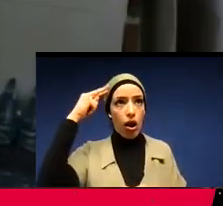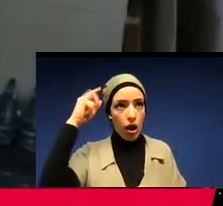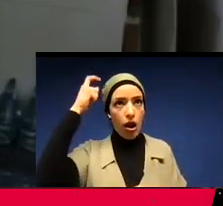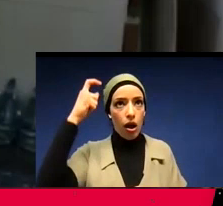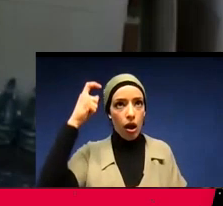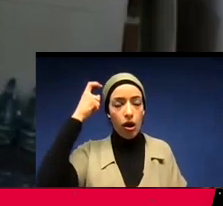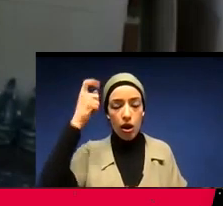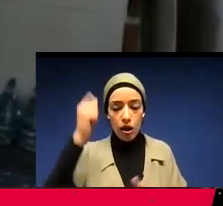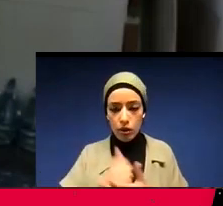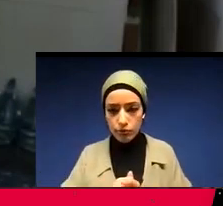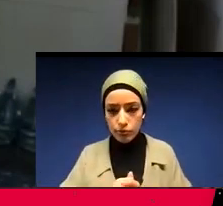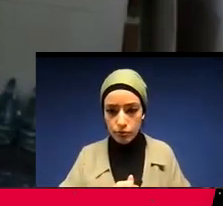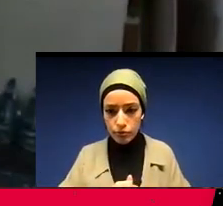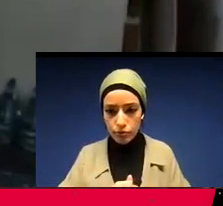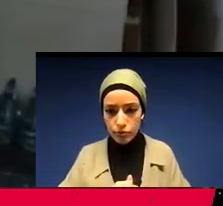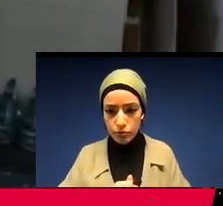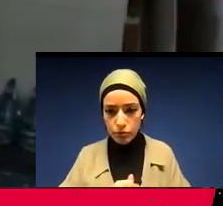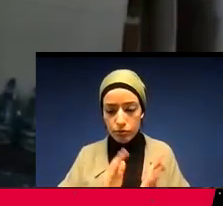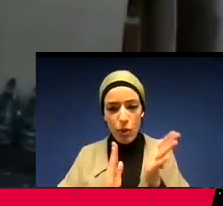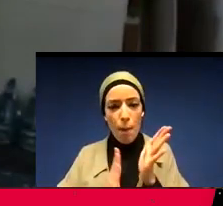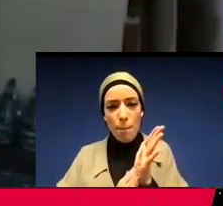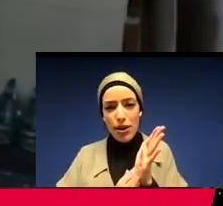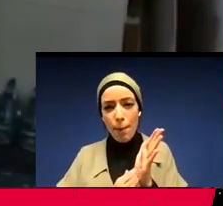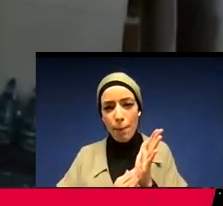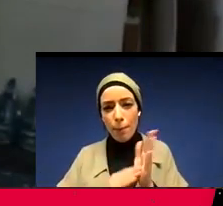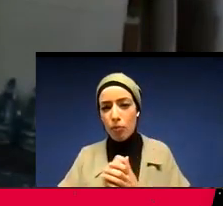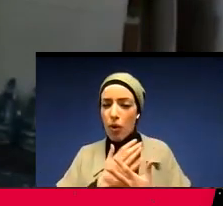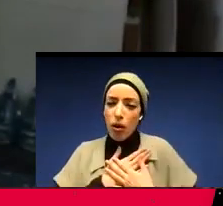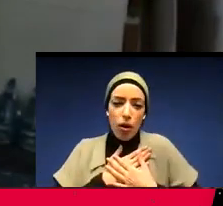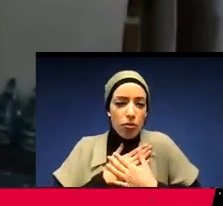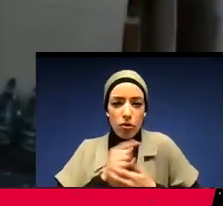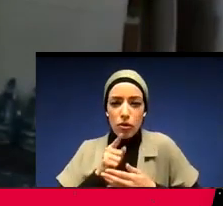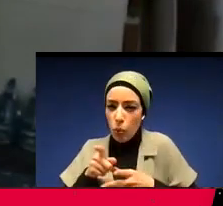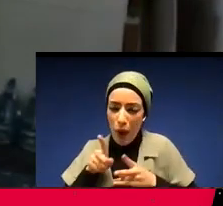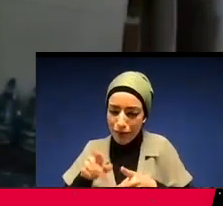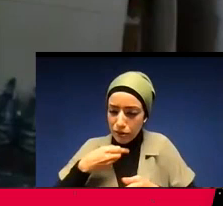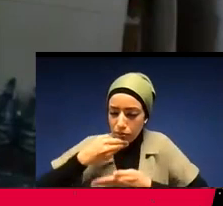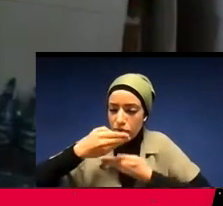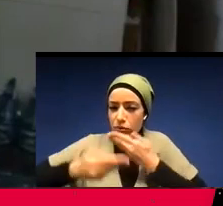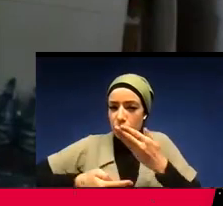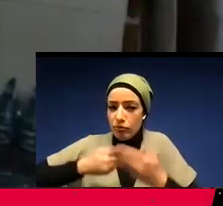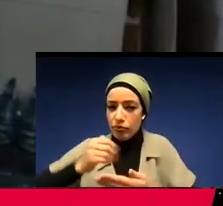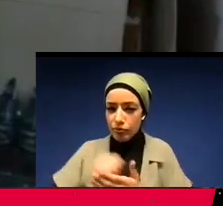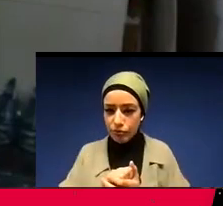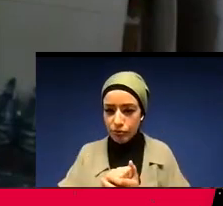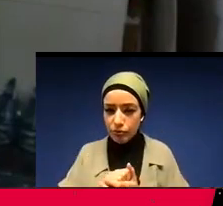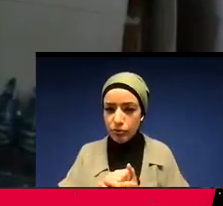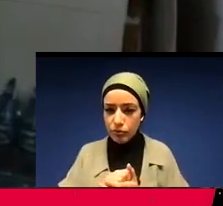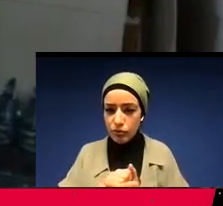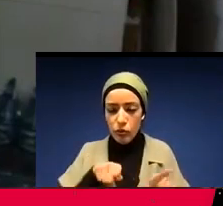to show solidarity by the way how we see it. As Mariam, I think I really love the way how she expressed it. It's about